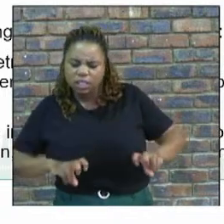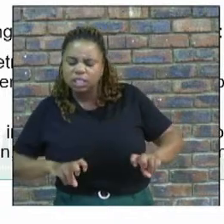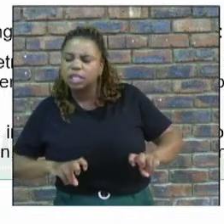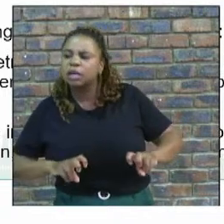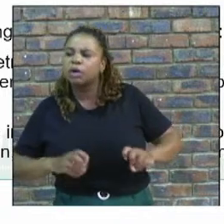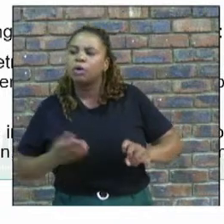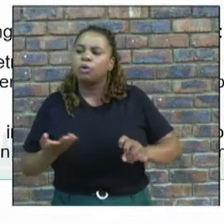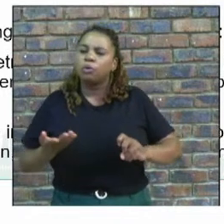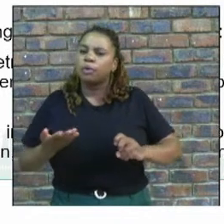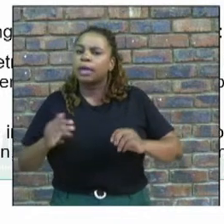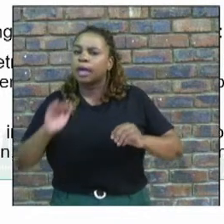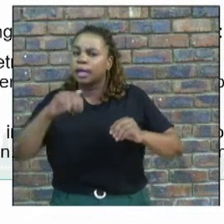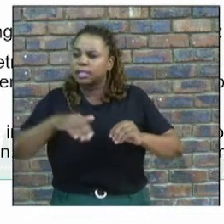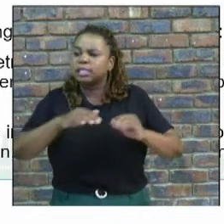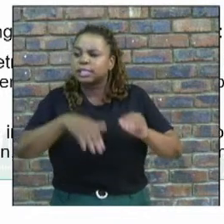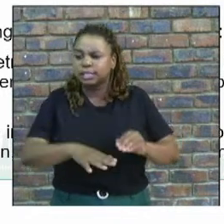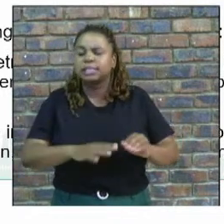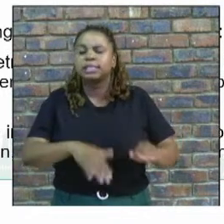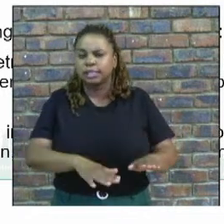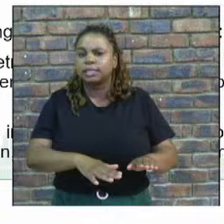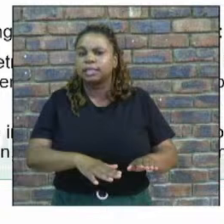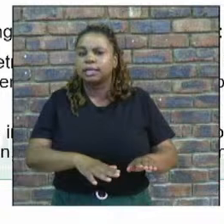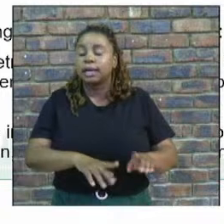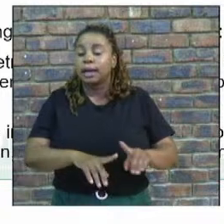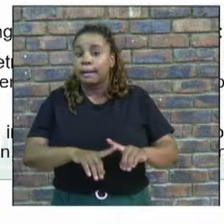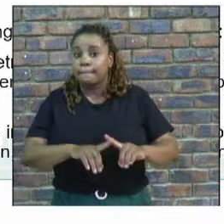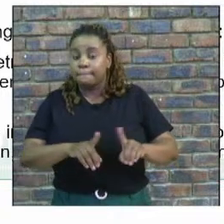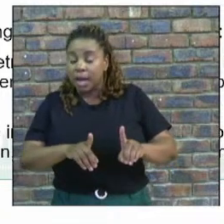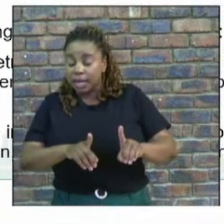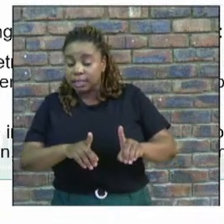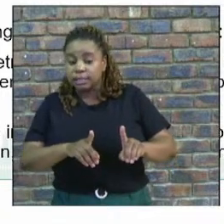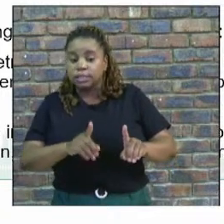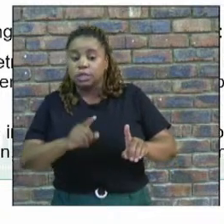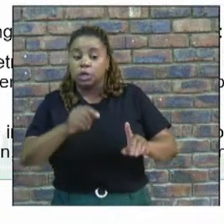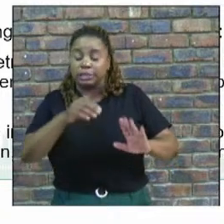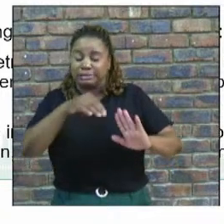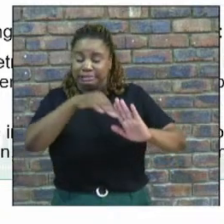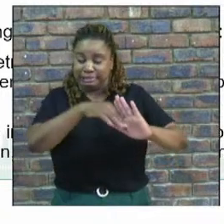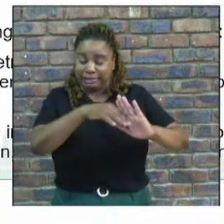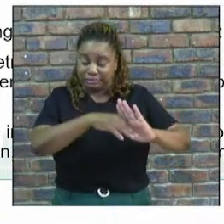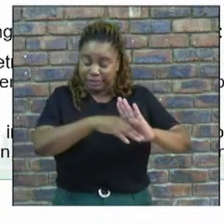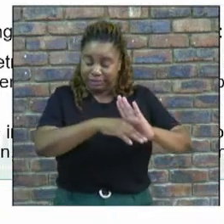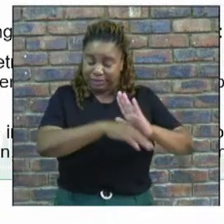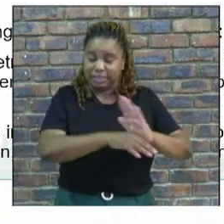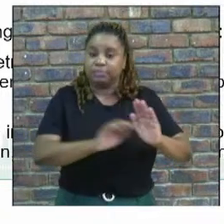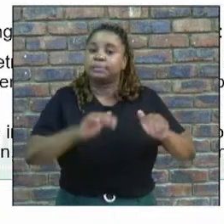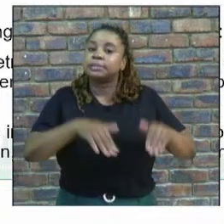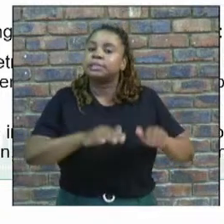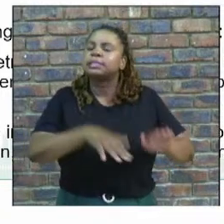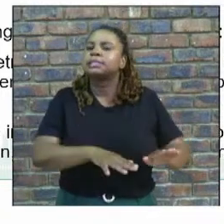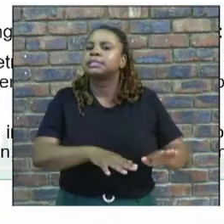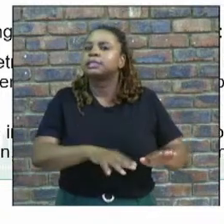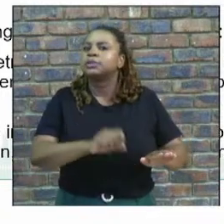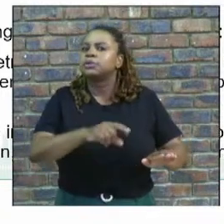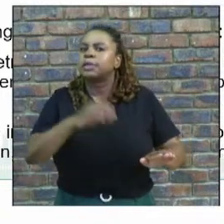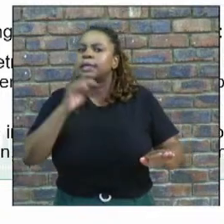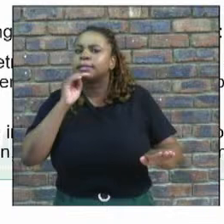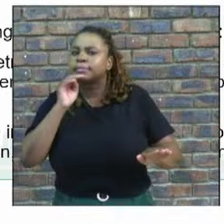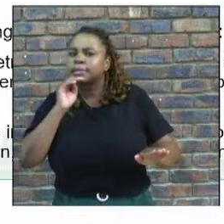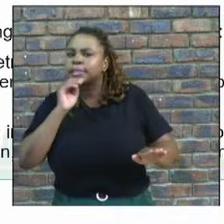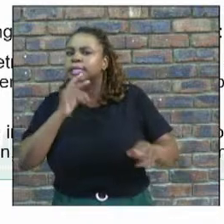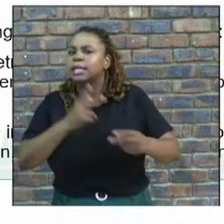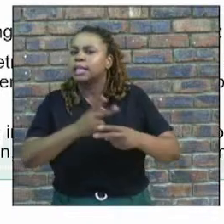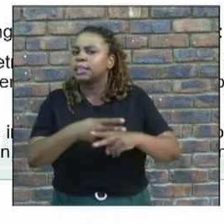which is offshore acreage, but in deep waters. So what we are saying here, we are saying your